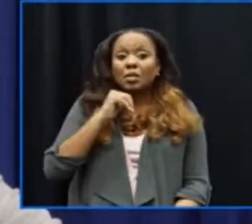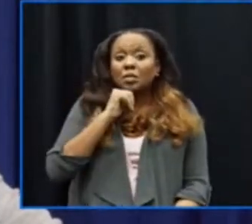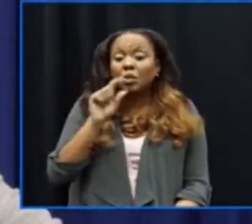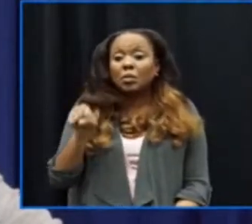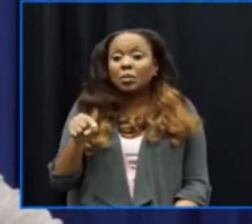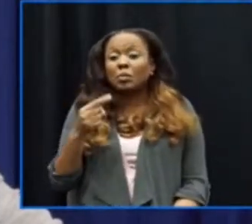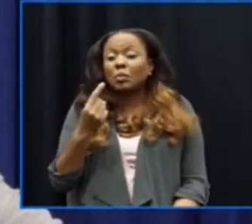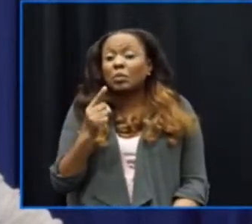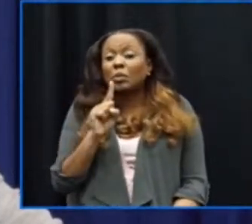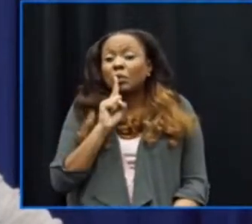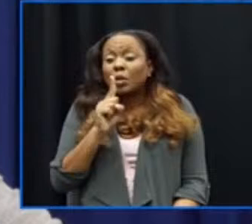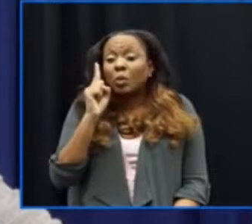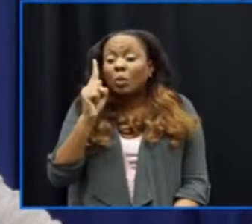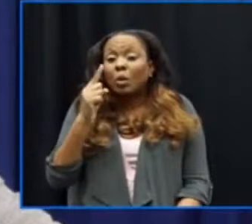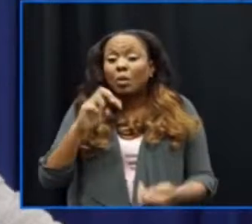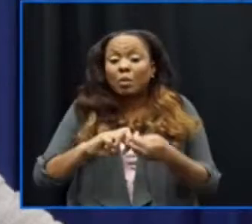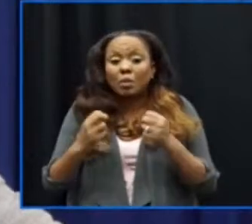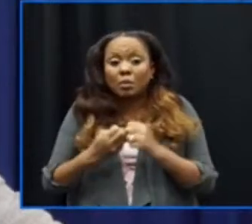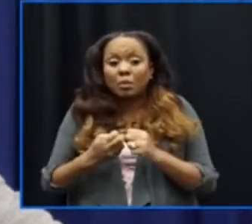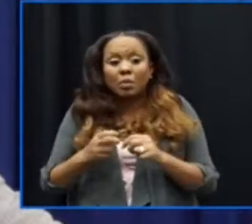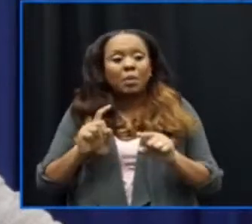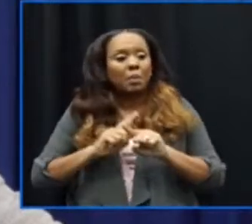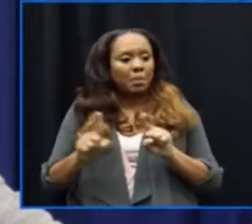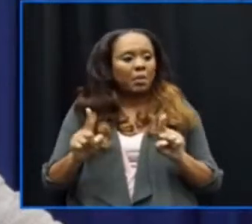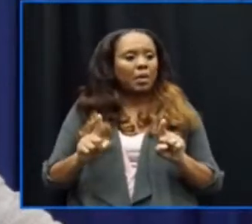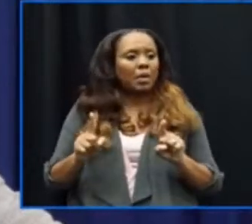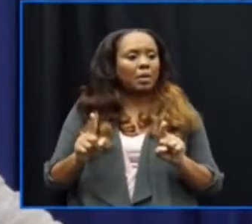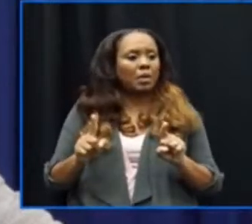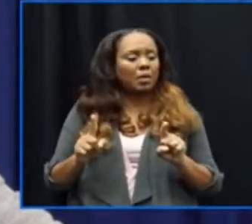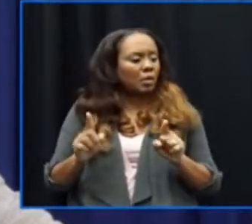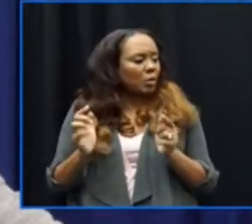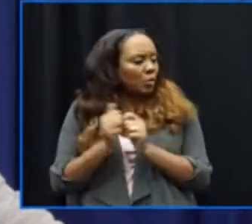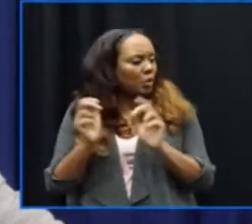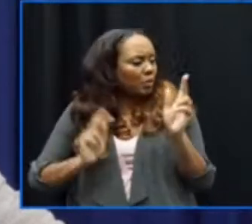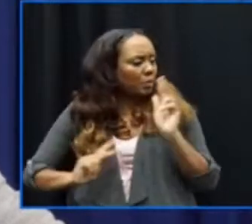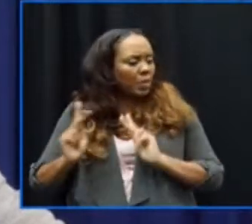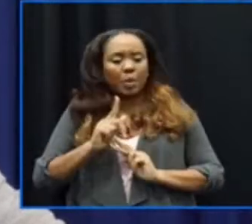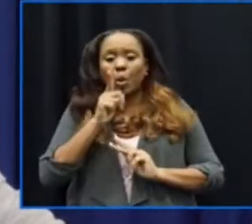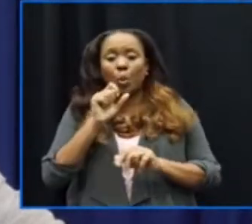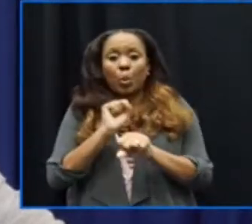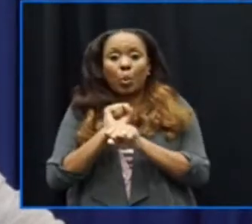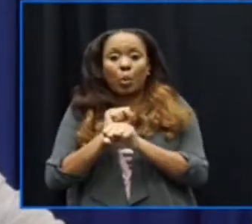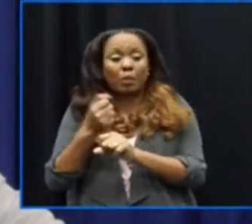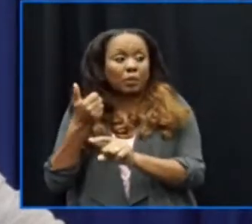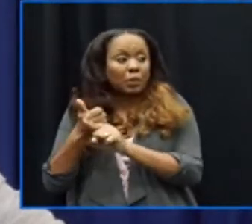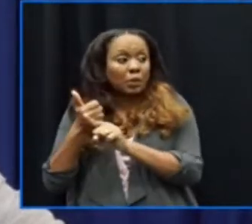as there needs to be greater compliance, particularly among self-employed persons